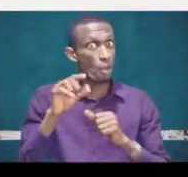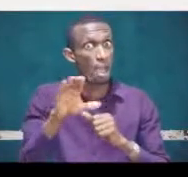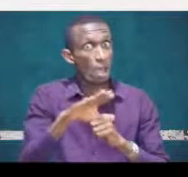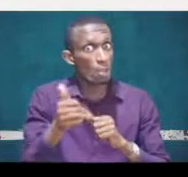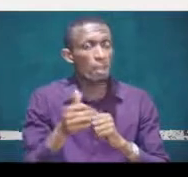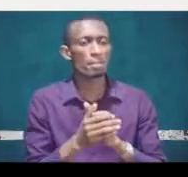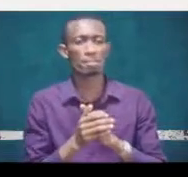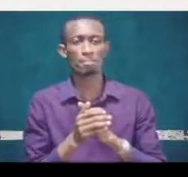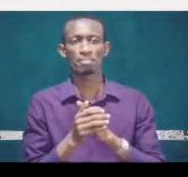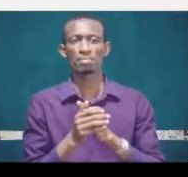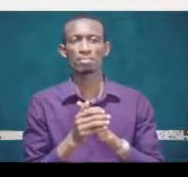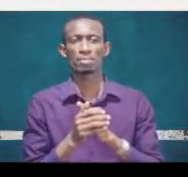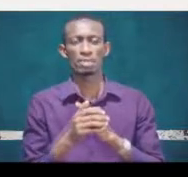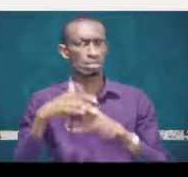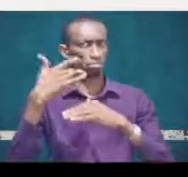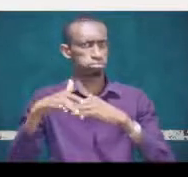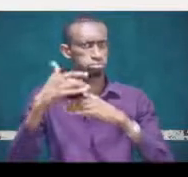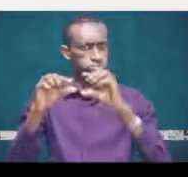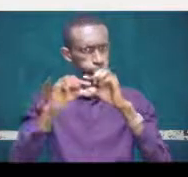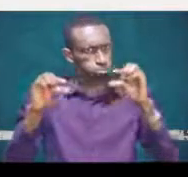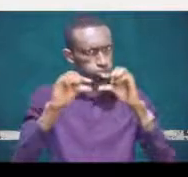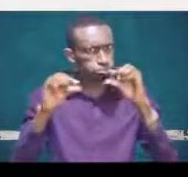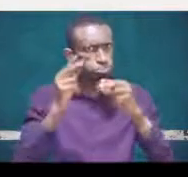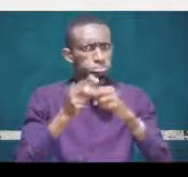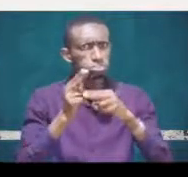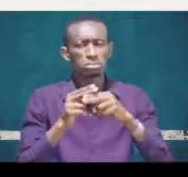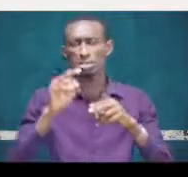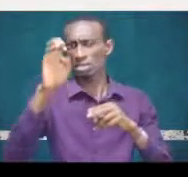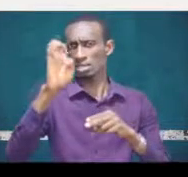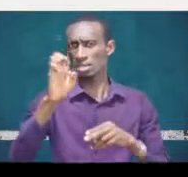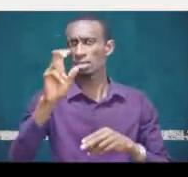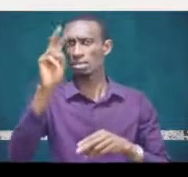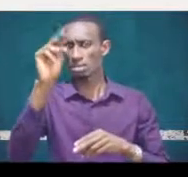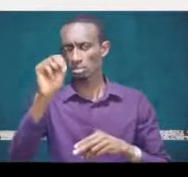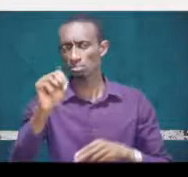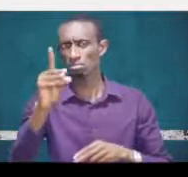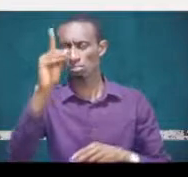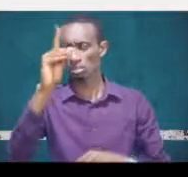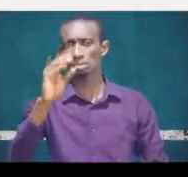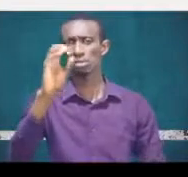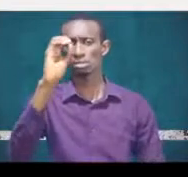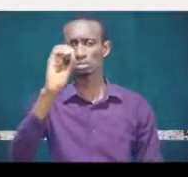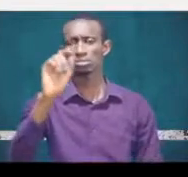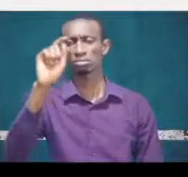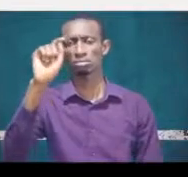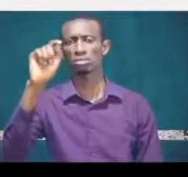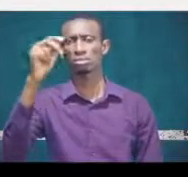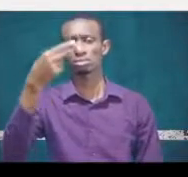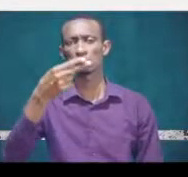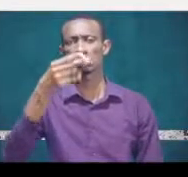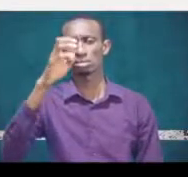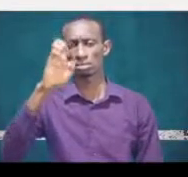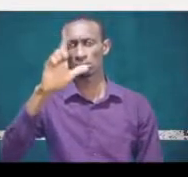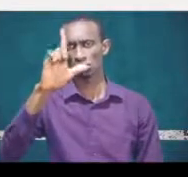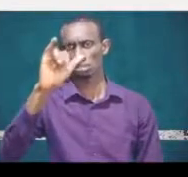blood vessels, which we call endothelium. That means we say endothelium because they are